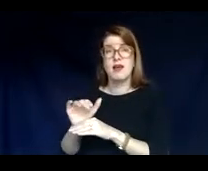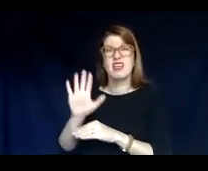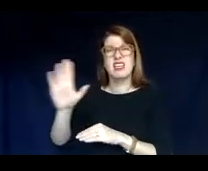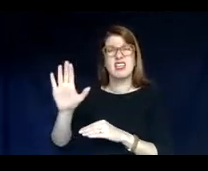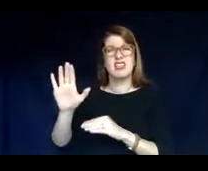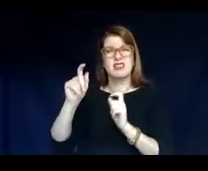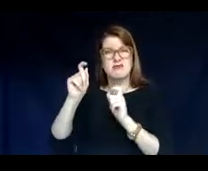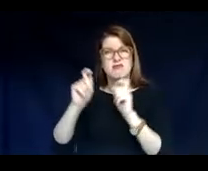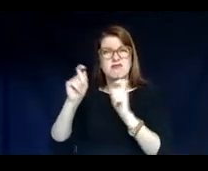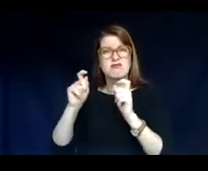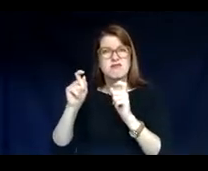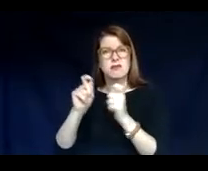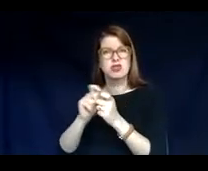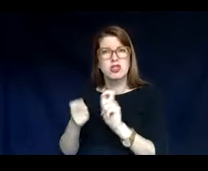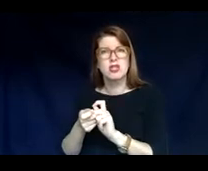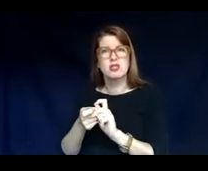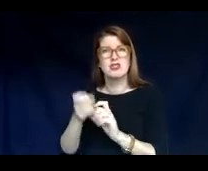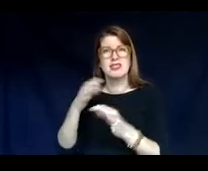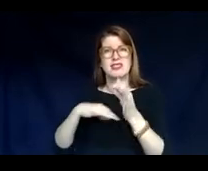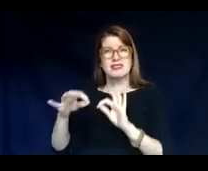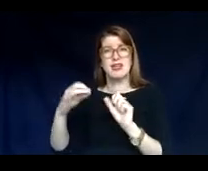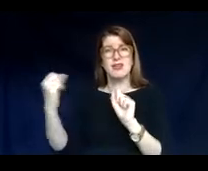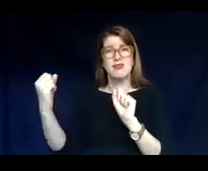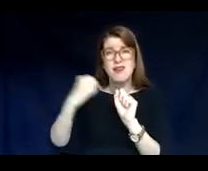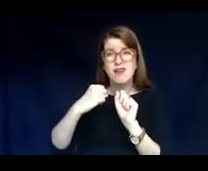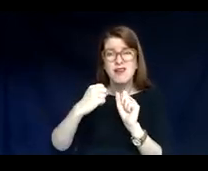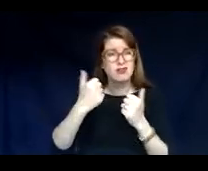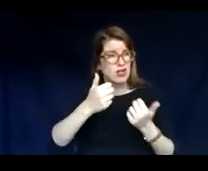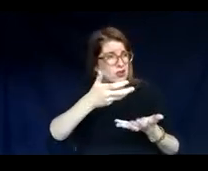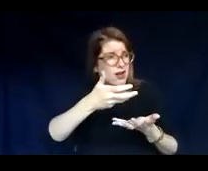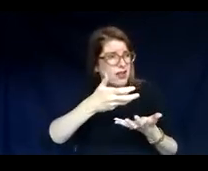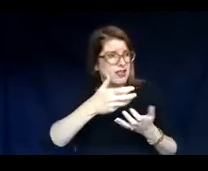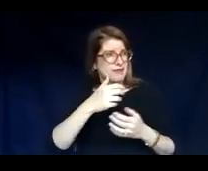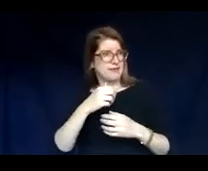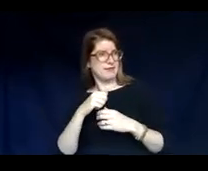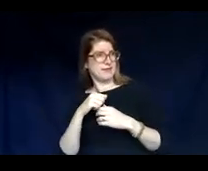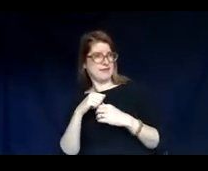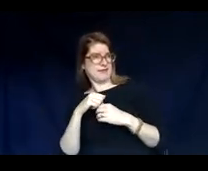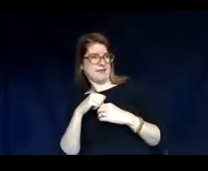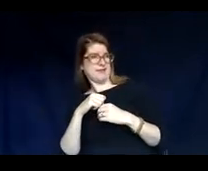tone changed. Instead of leaning forward, he pulled away. He recited